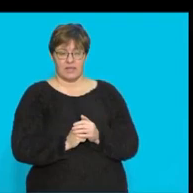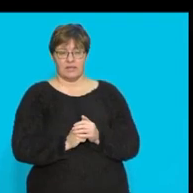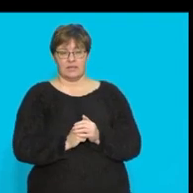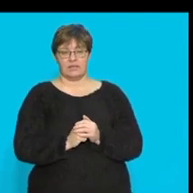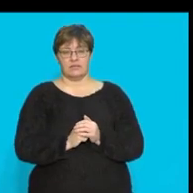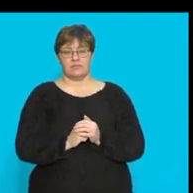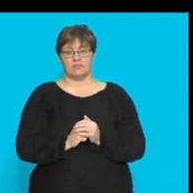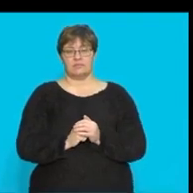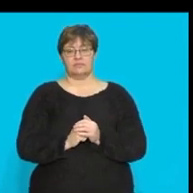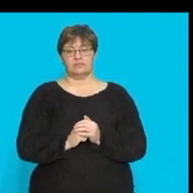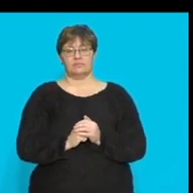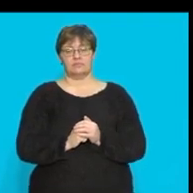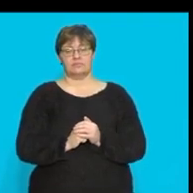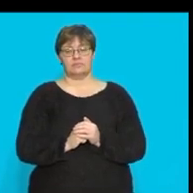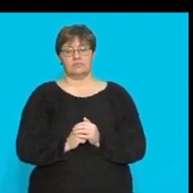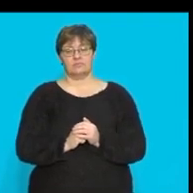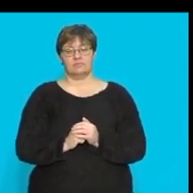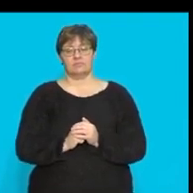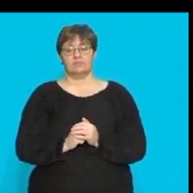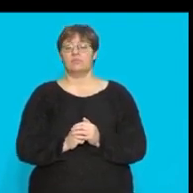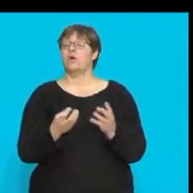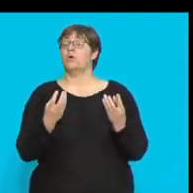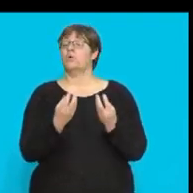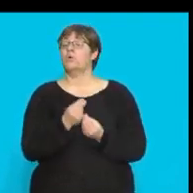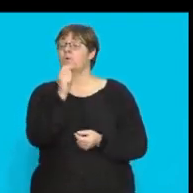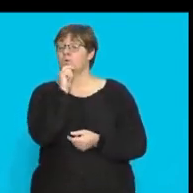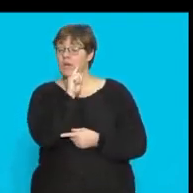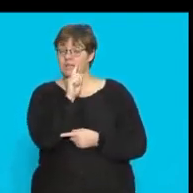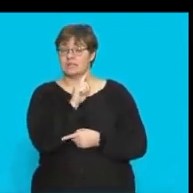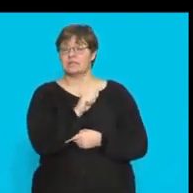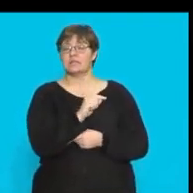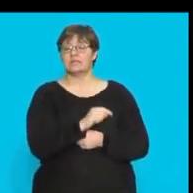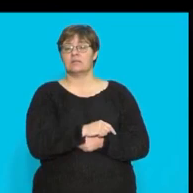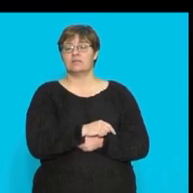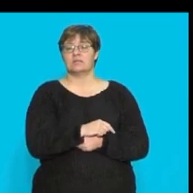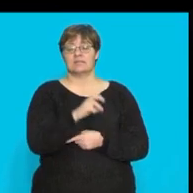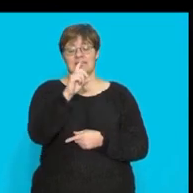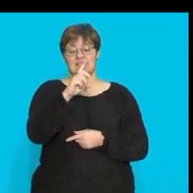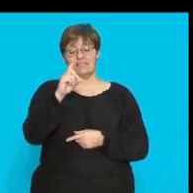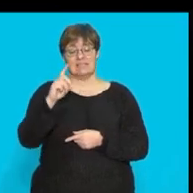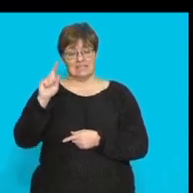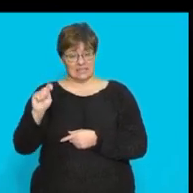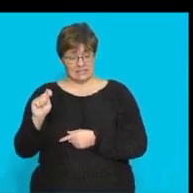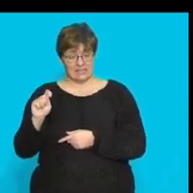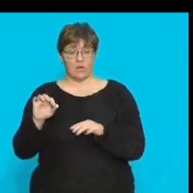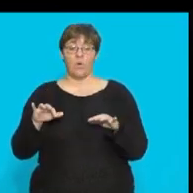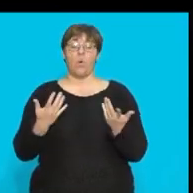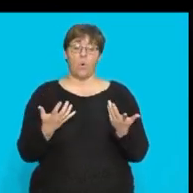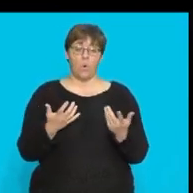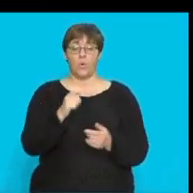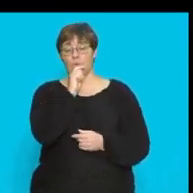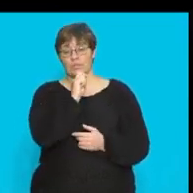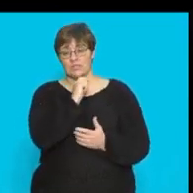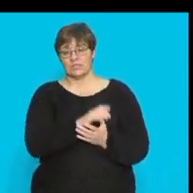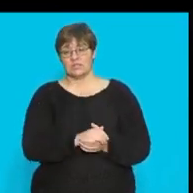All right. And we use in our country, we use DDT, or we use,